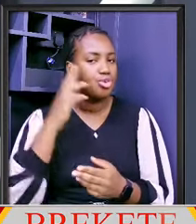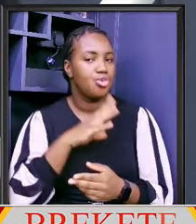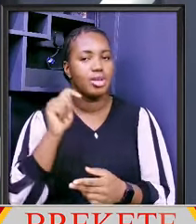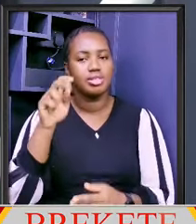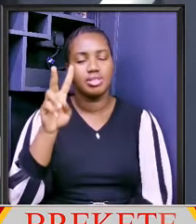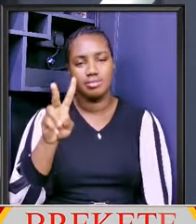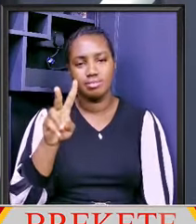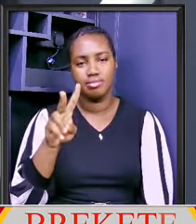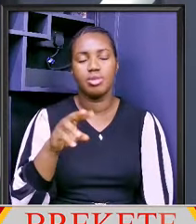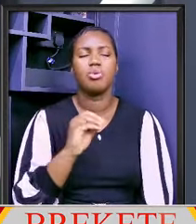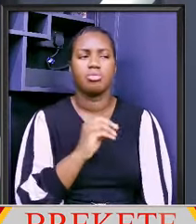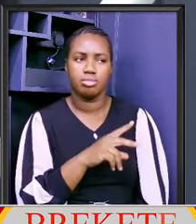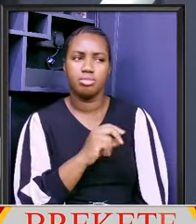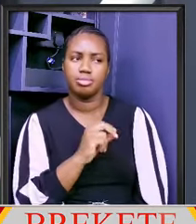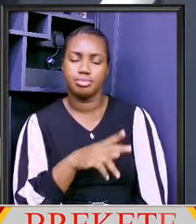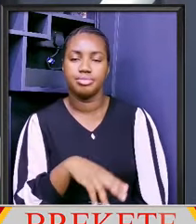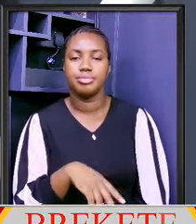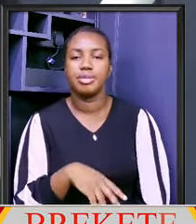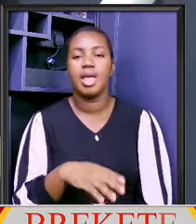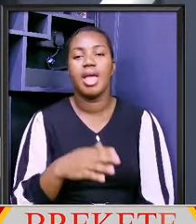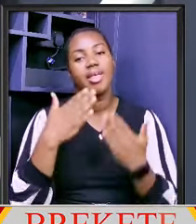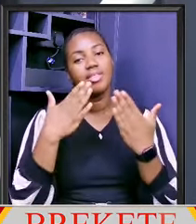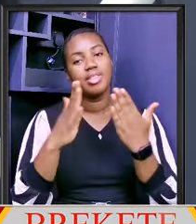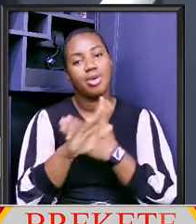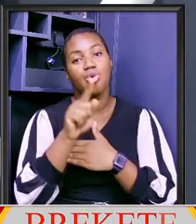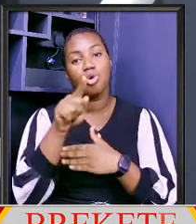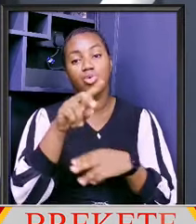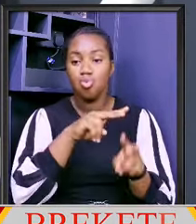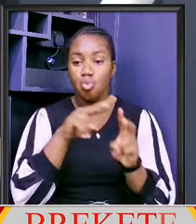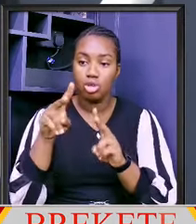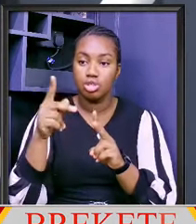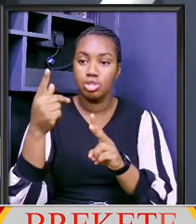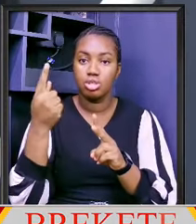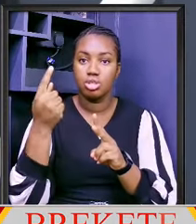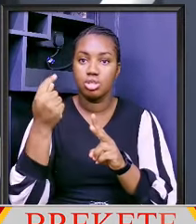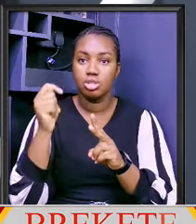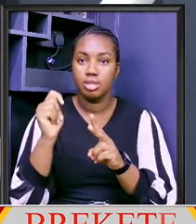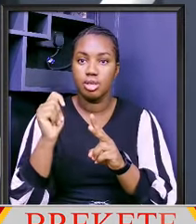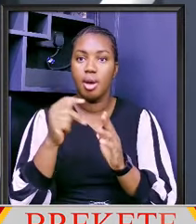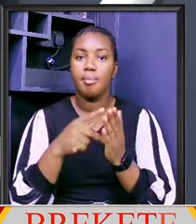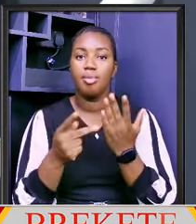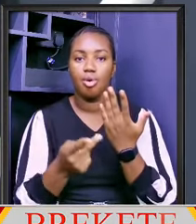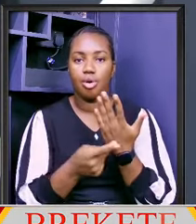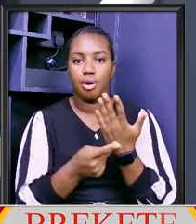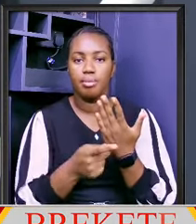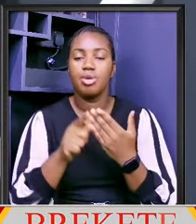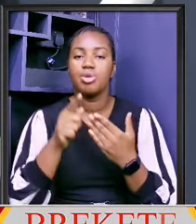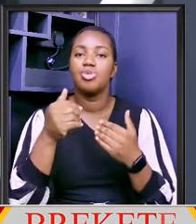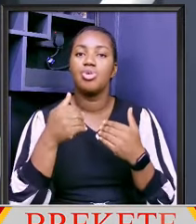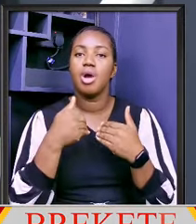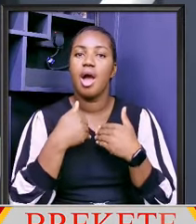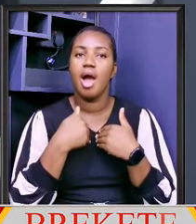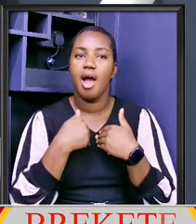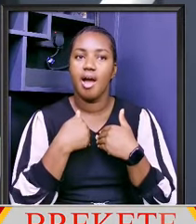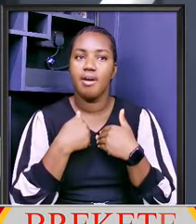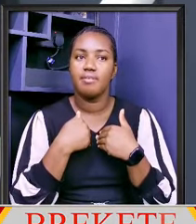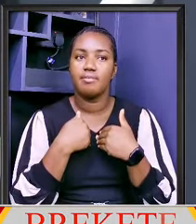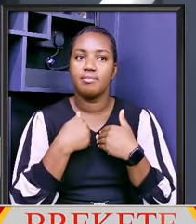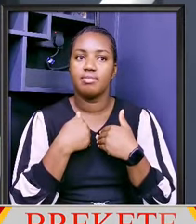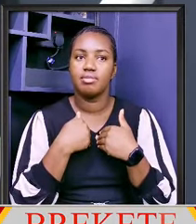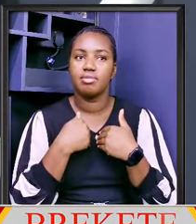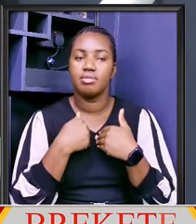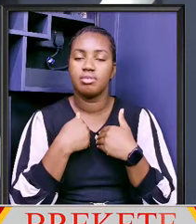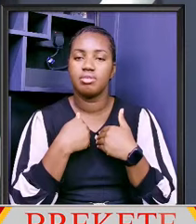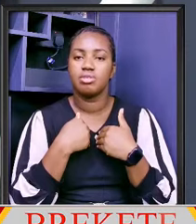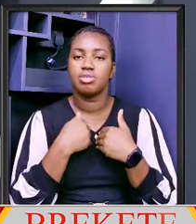Yes, sir. You get, thank God, say you they even watch the program and listen. You get allegation way there for studio.